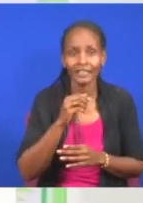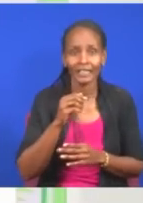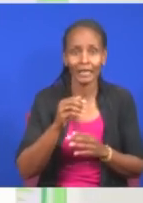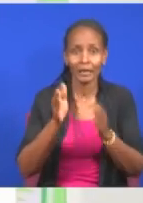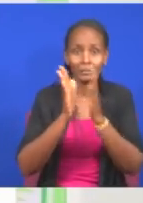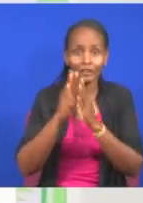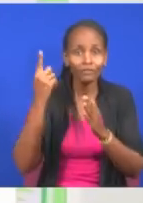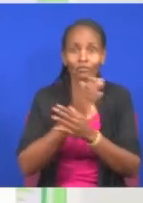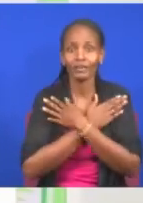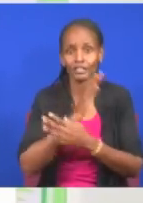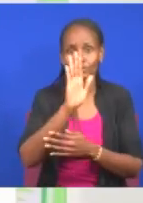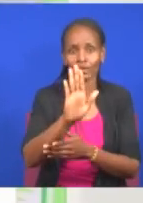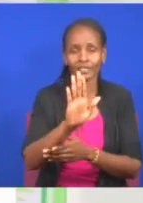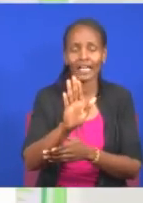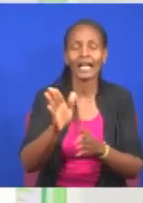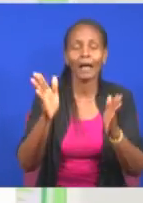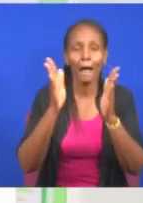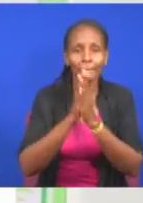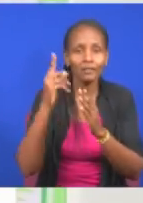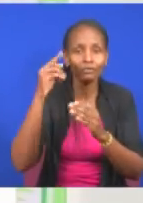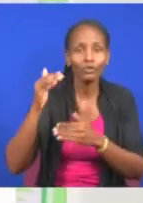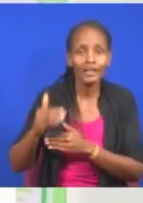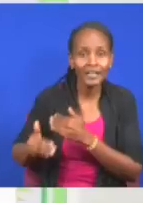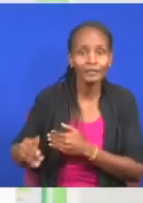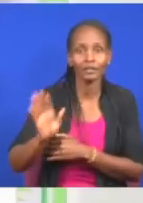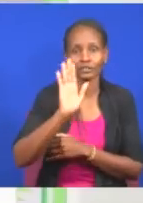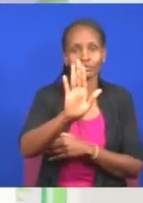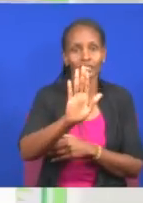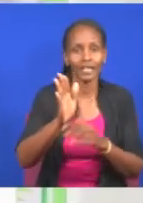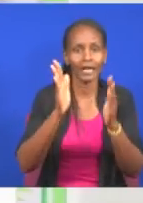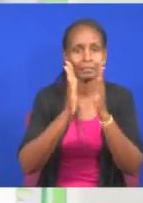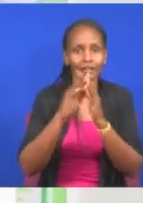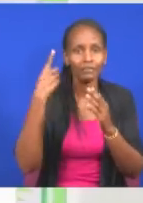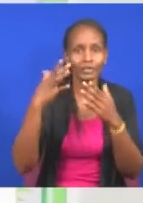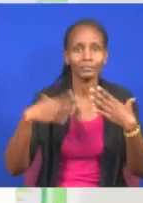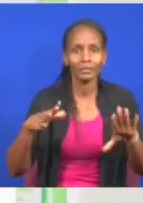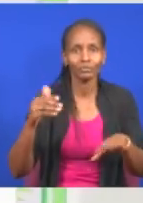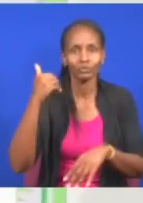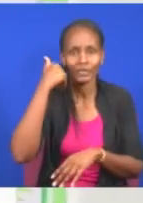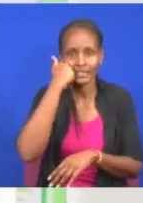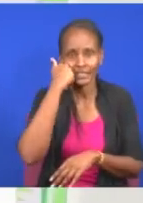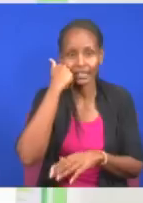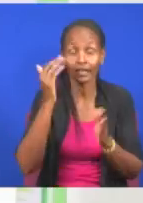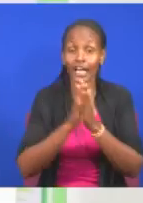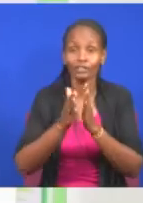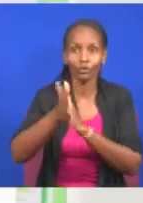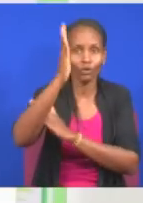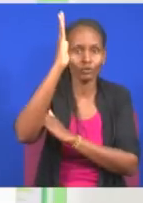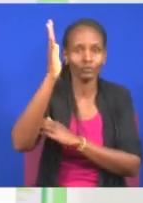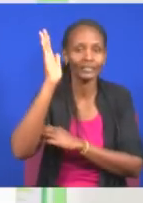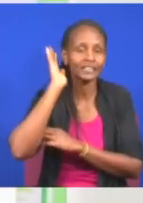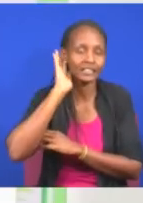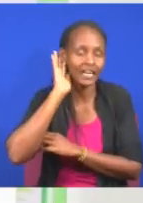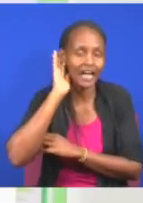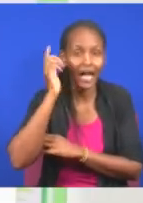friends. Even pray for your neighbors. Pray for the people who are sick. And God will hear,